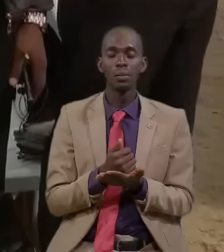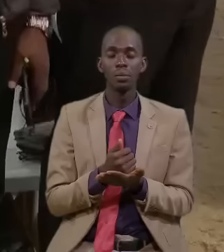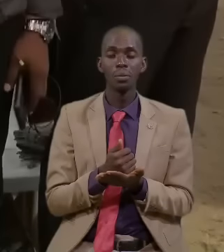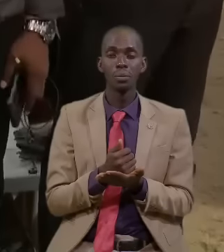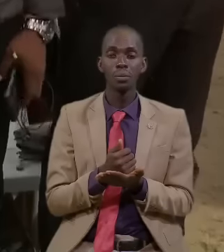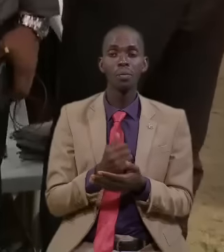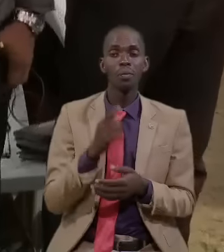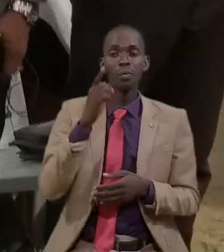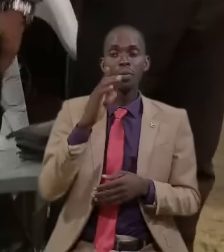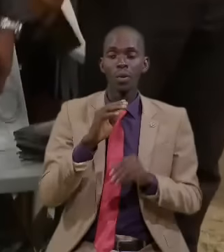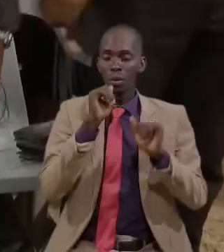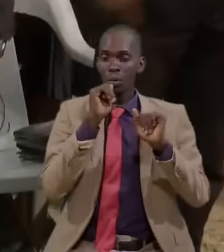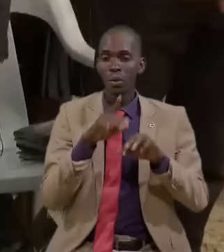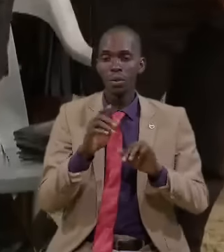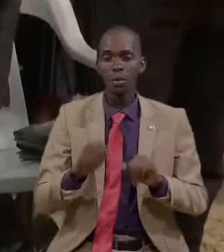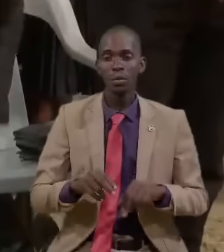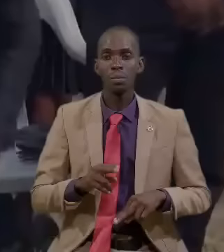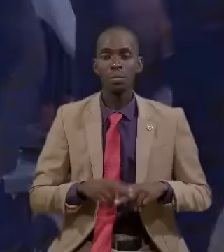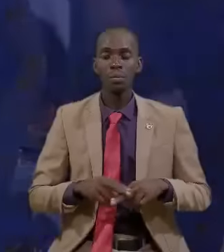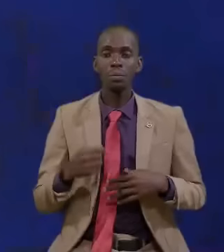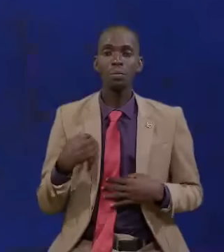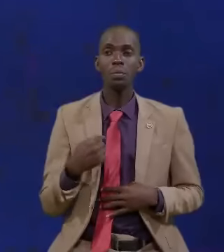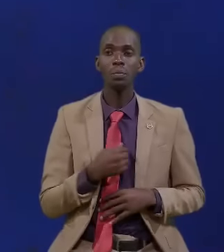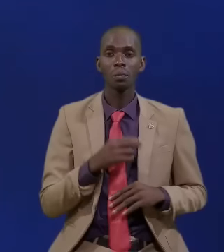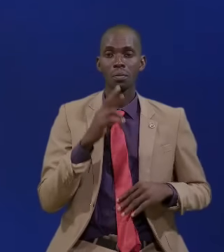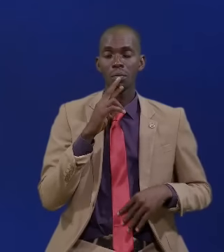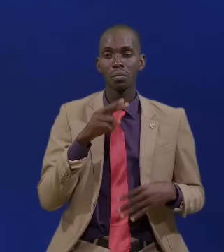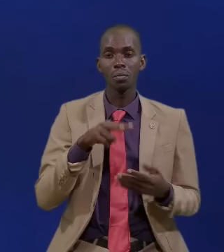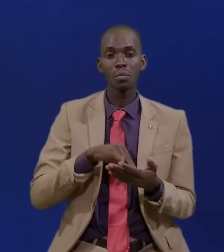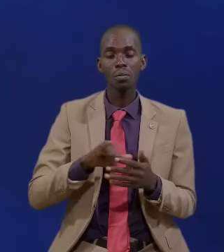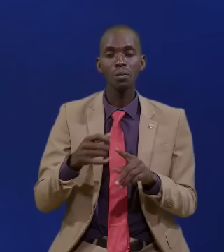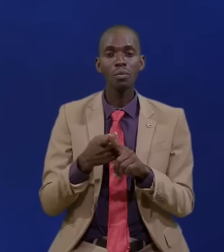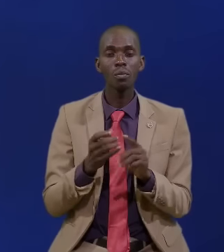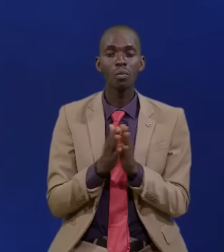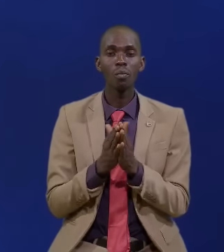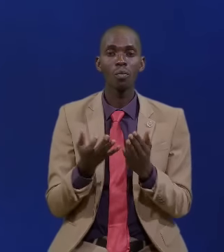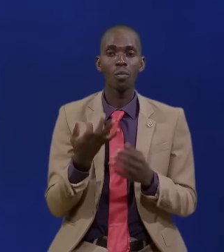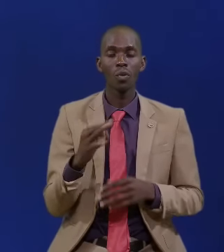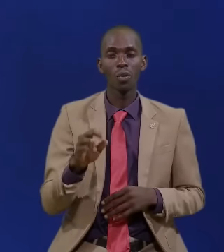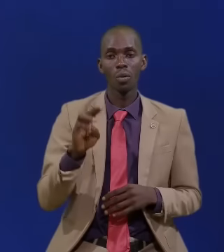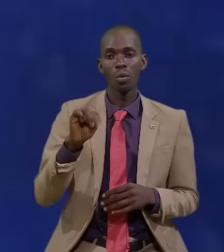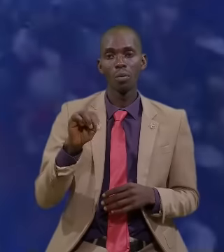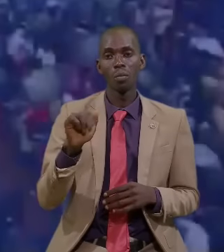God bless you. You can sit. And we're coming to Matthew chapter 14. And I'm reading from verse 14.